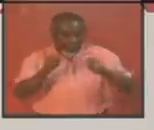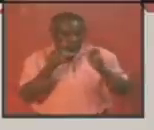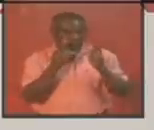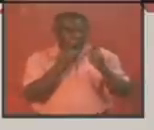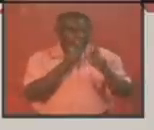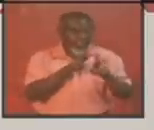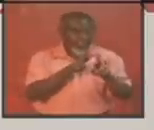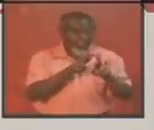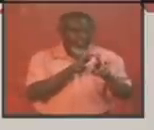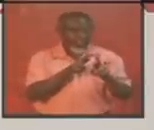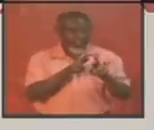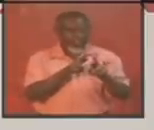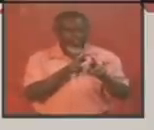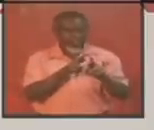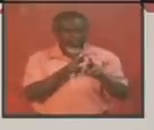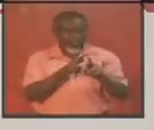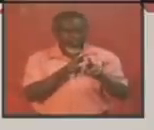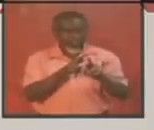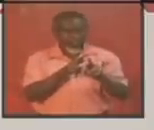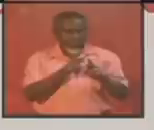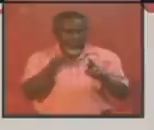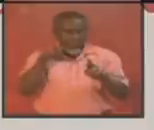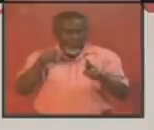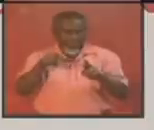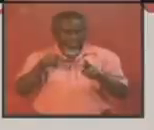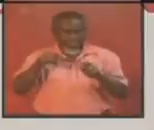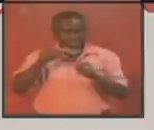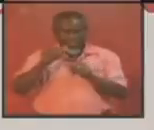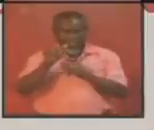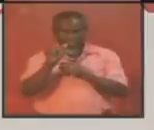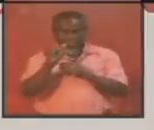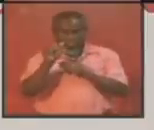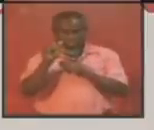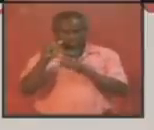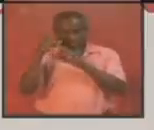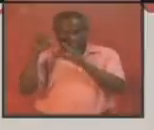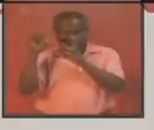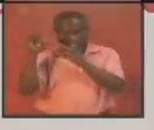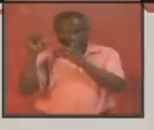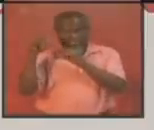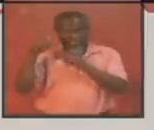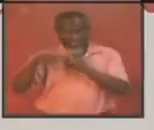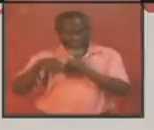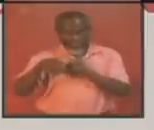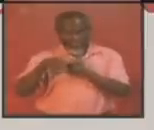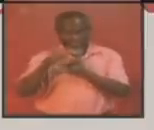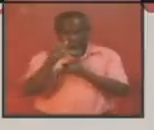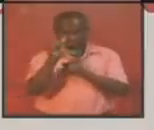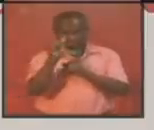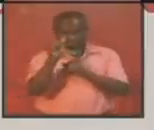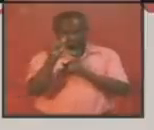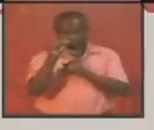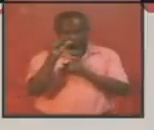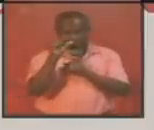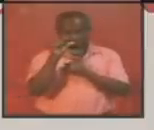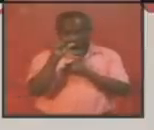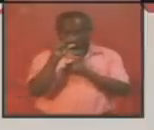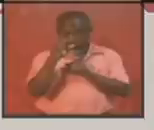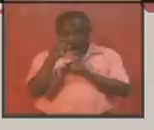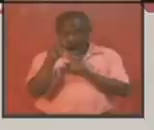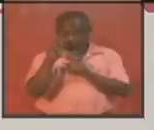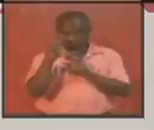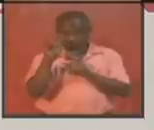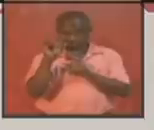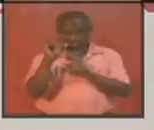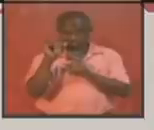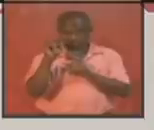WHO approved, that is ongoing in Argentina. And once we get all the data before us, we can make an informed decision going forward as to if and when